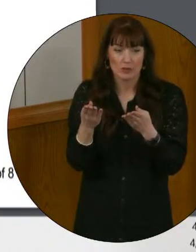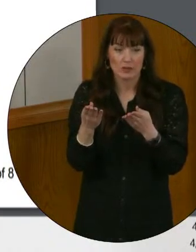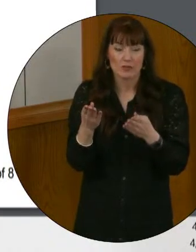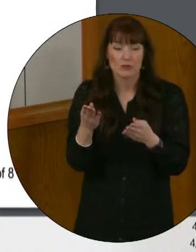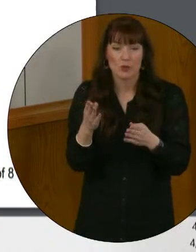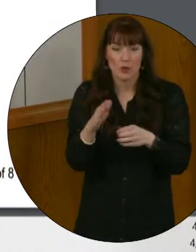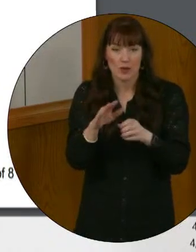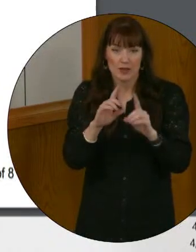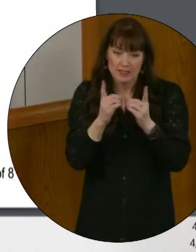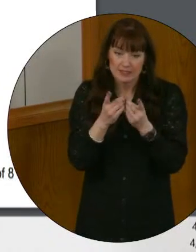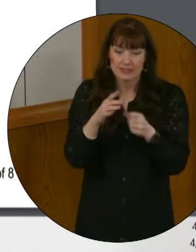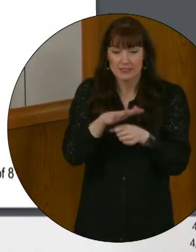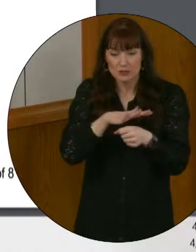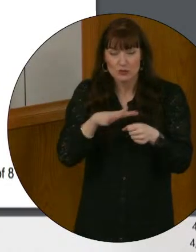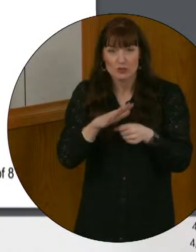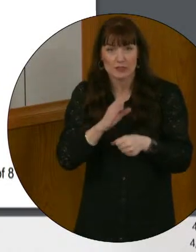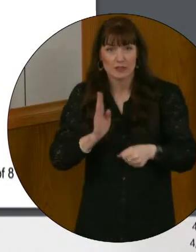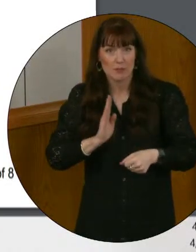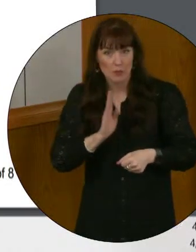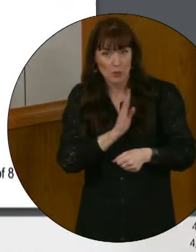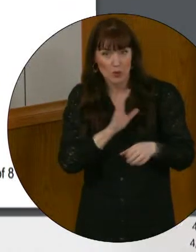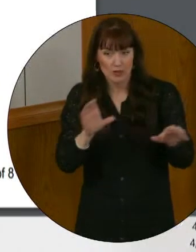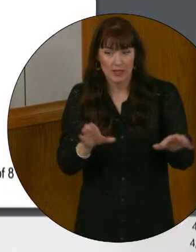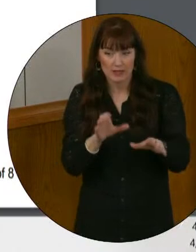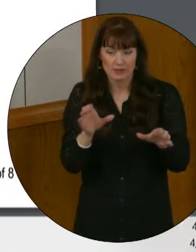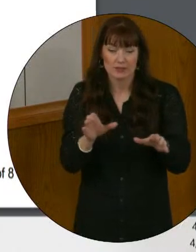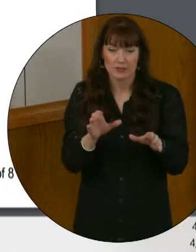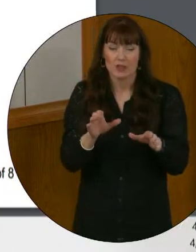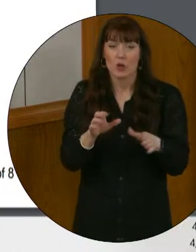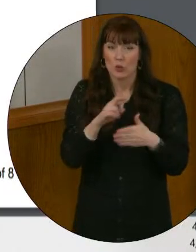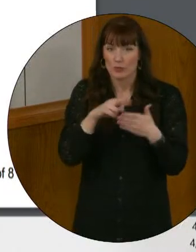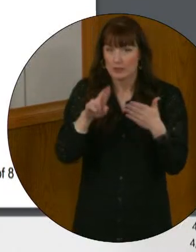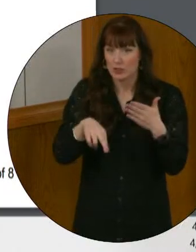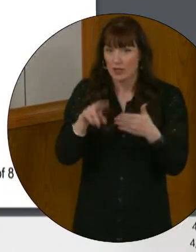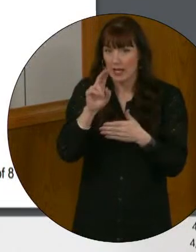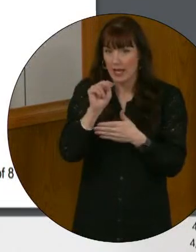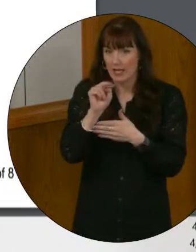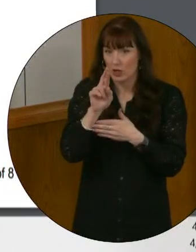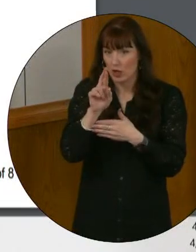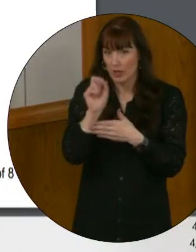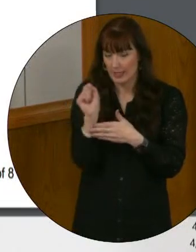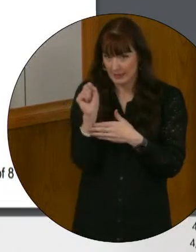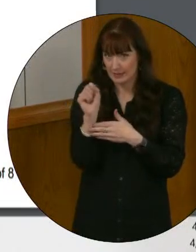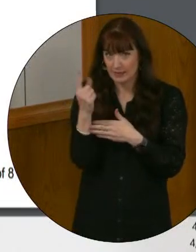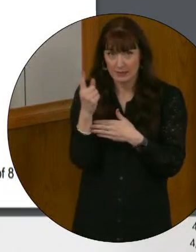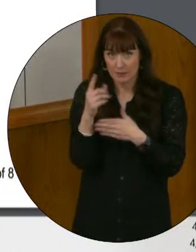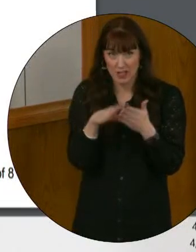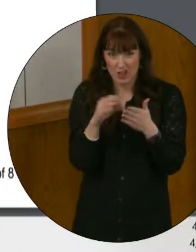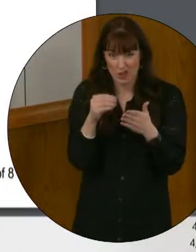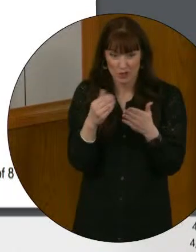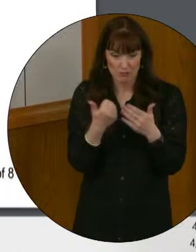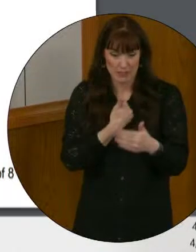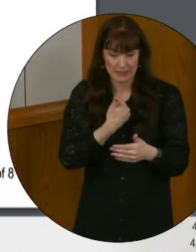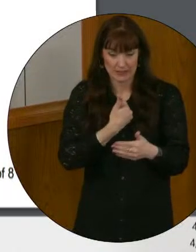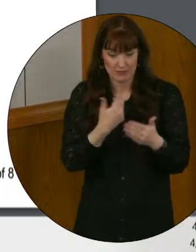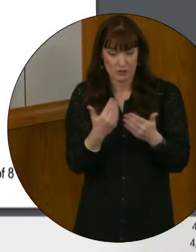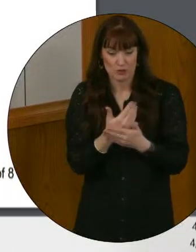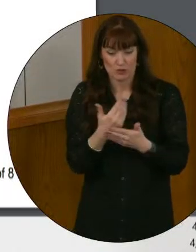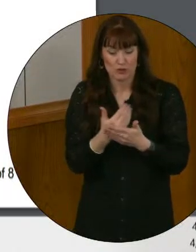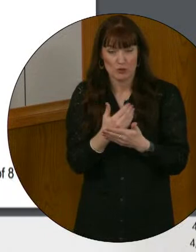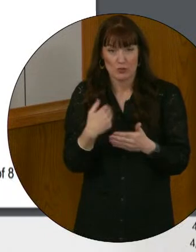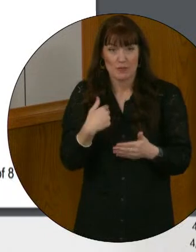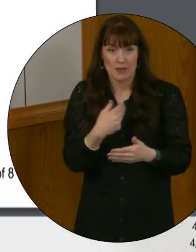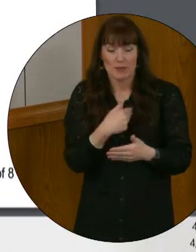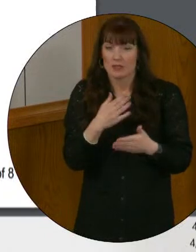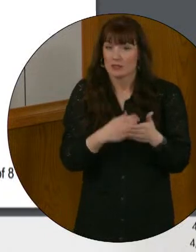board, formed through board action or as a result of NRS. Again, this was something that I learned as a new member, that some board committees